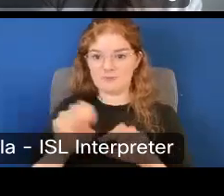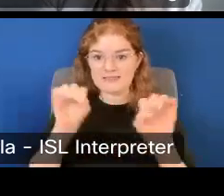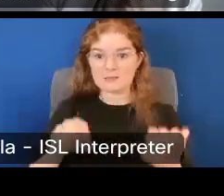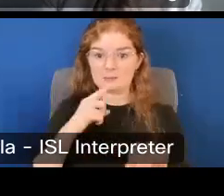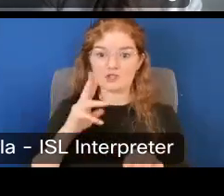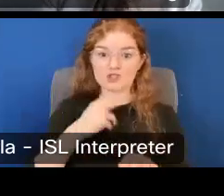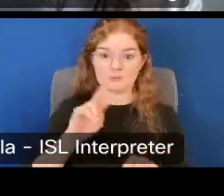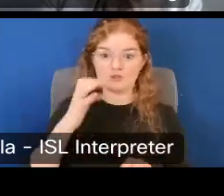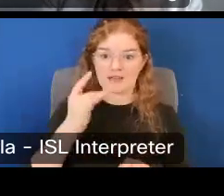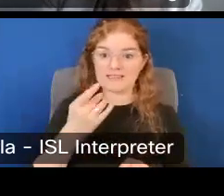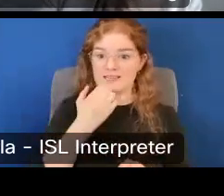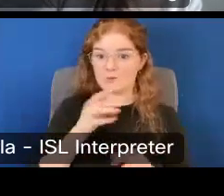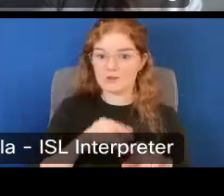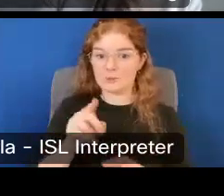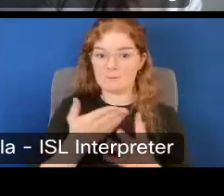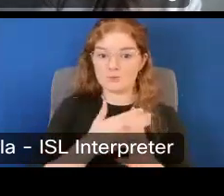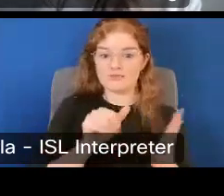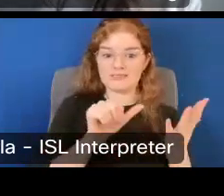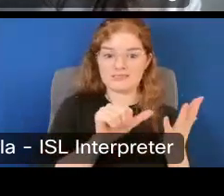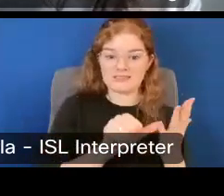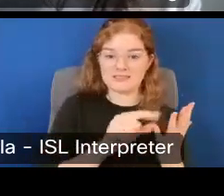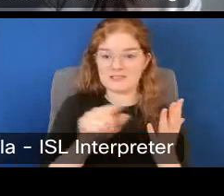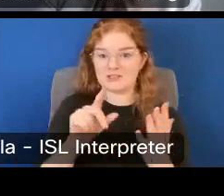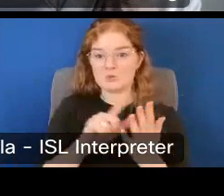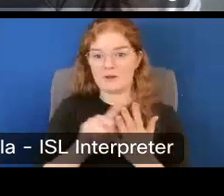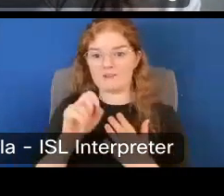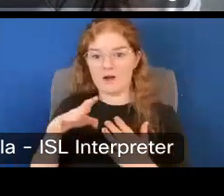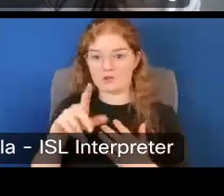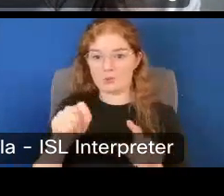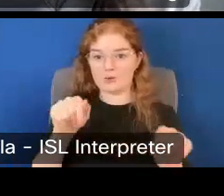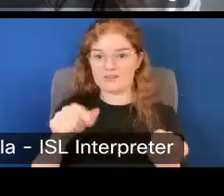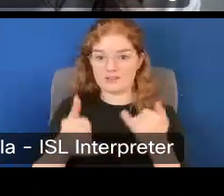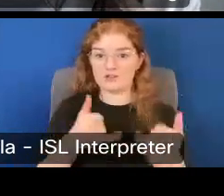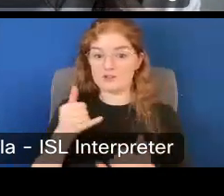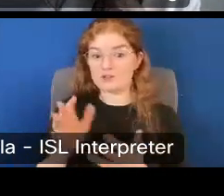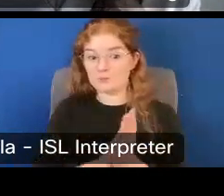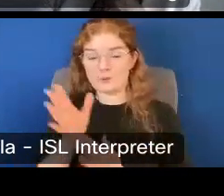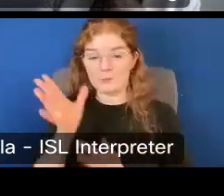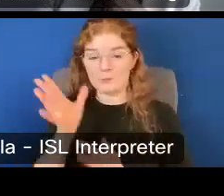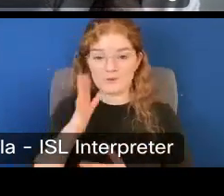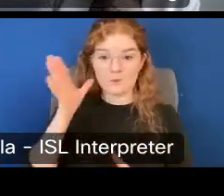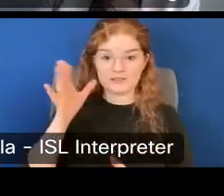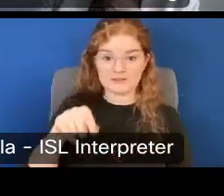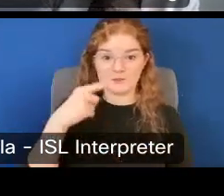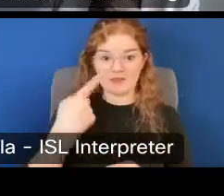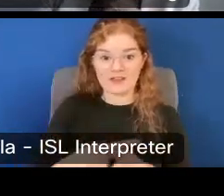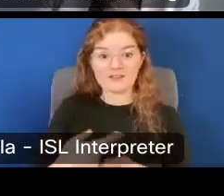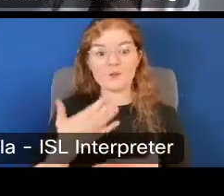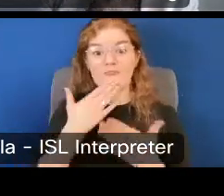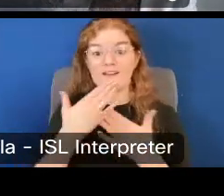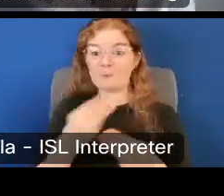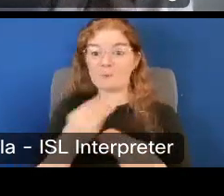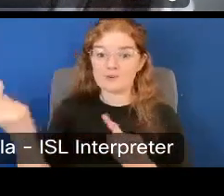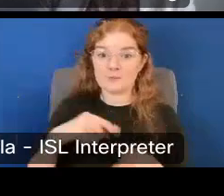date with you, that will be between the 6th and the 12th of October this year. So we look forward to engaging with you then. Thanks everybody for coming